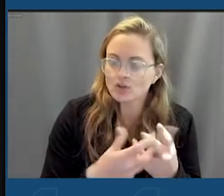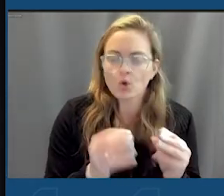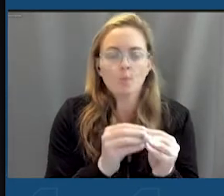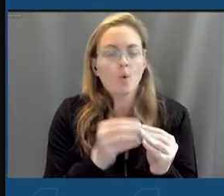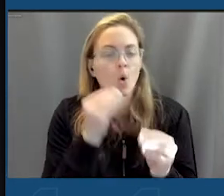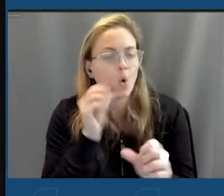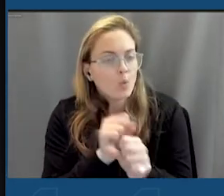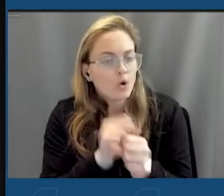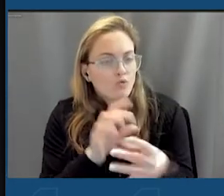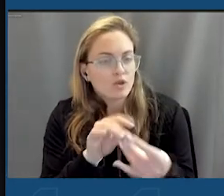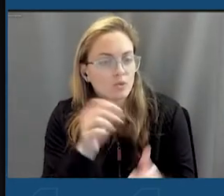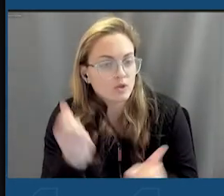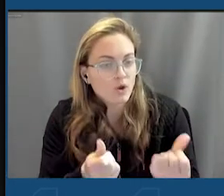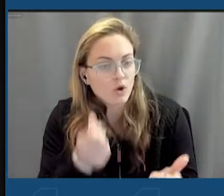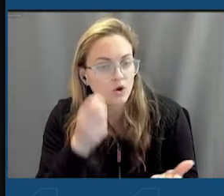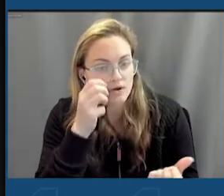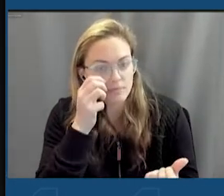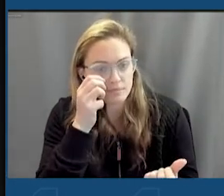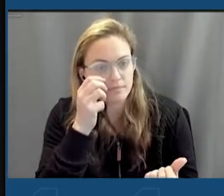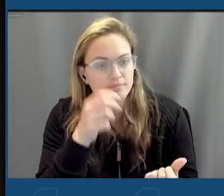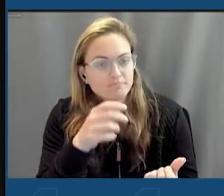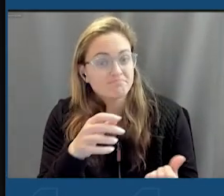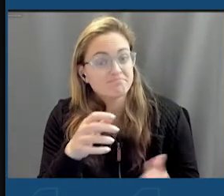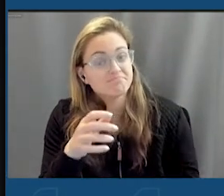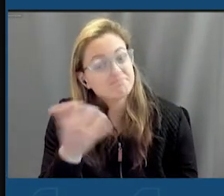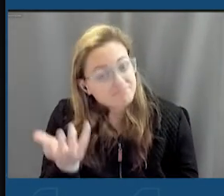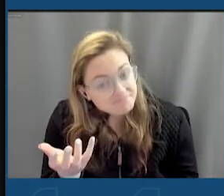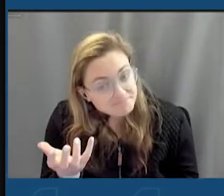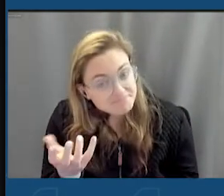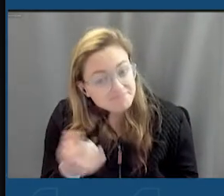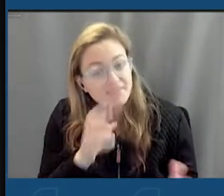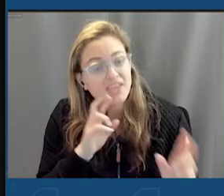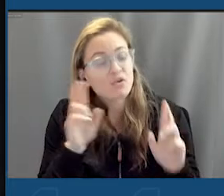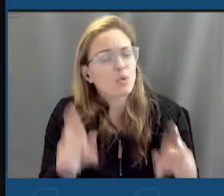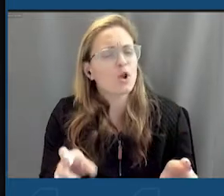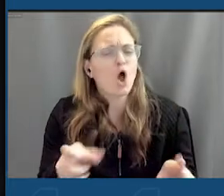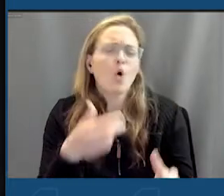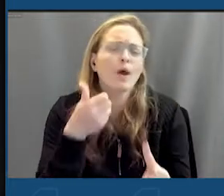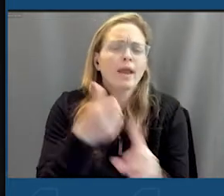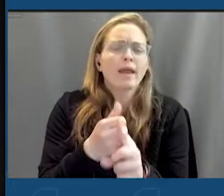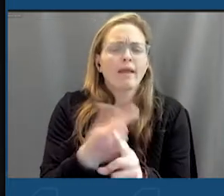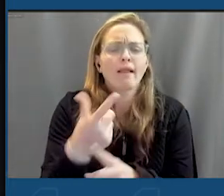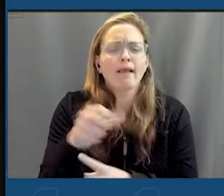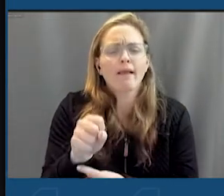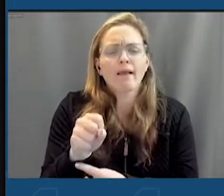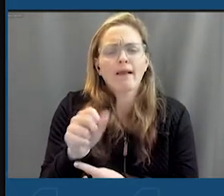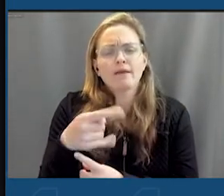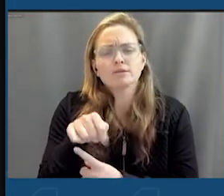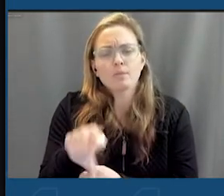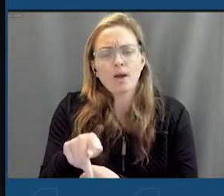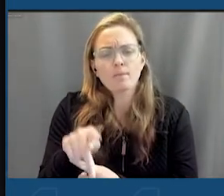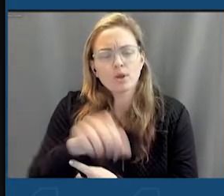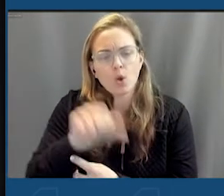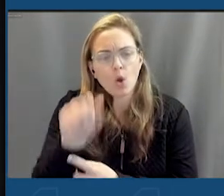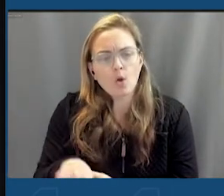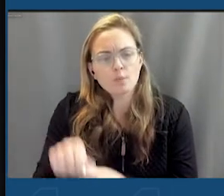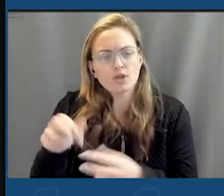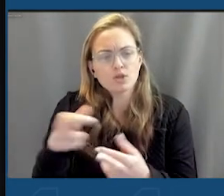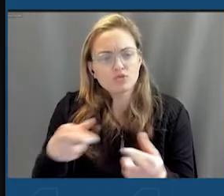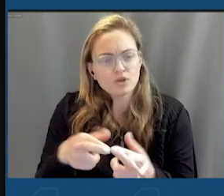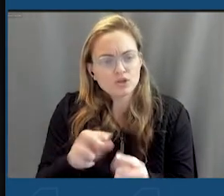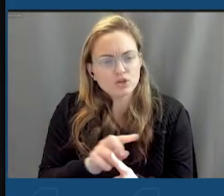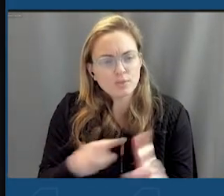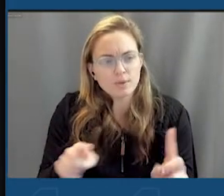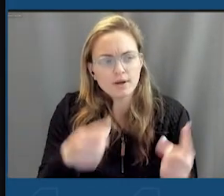car, and ironically, he reported that he struck a gas pump here in the Albany region, when in fact he struck a gas pump at